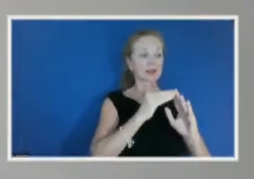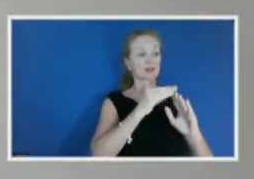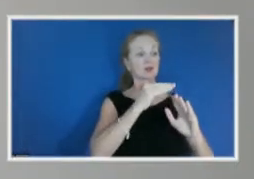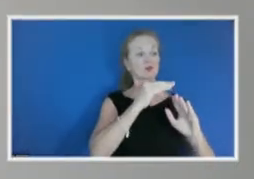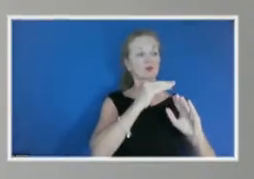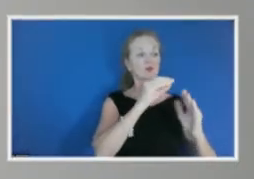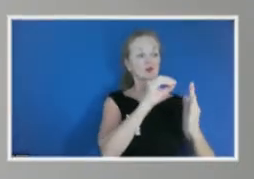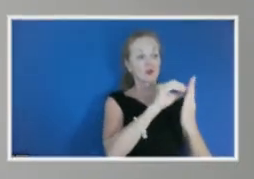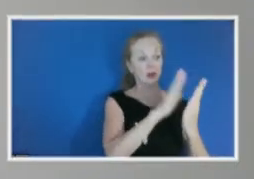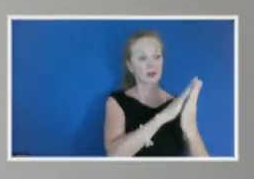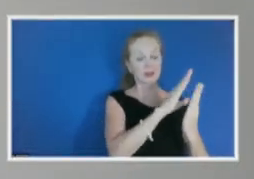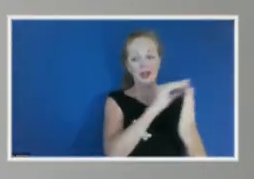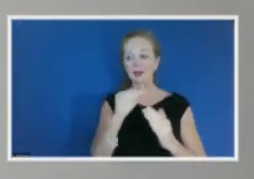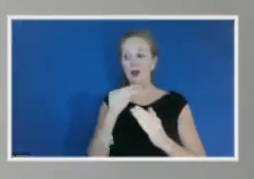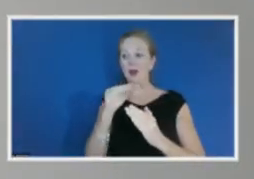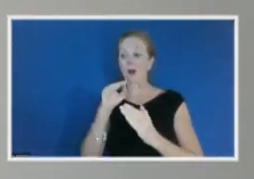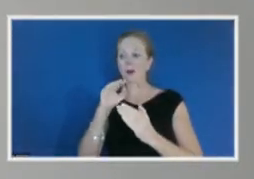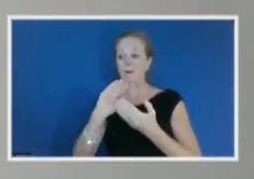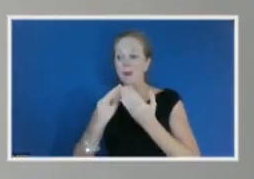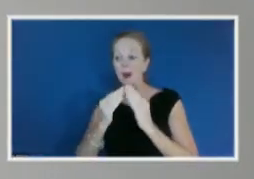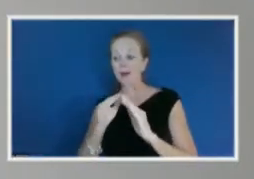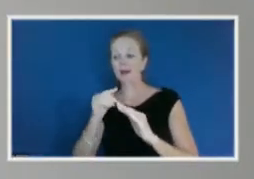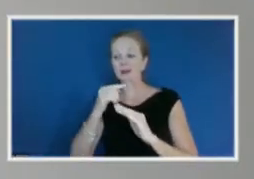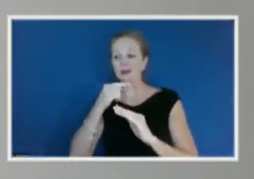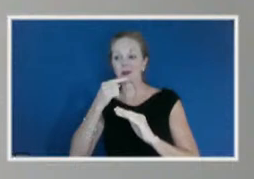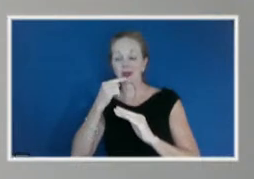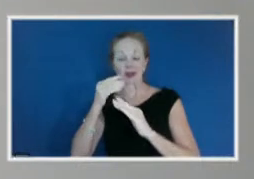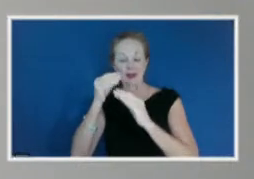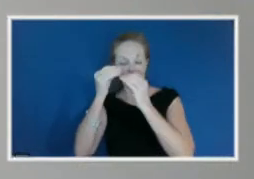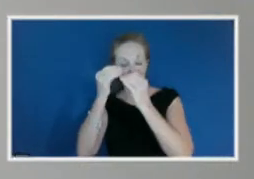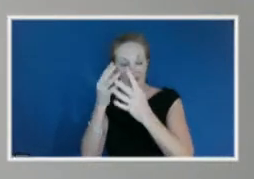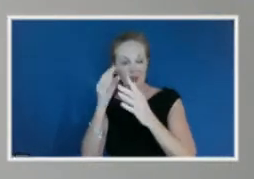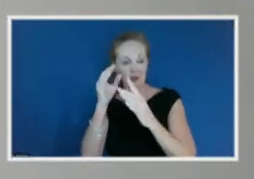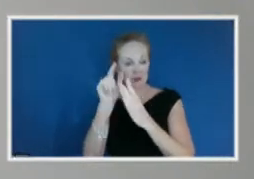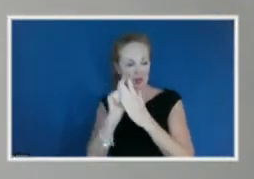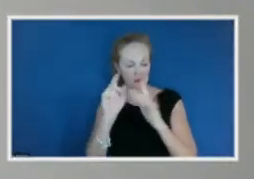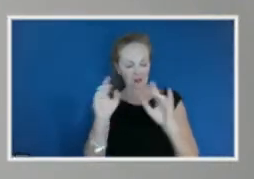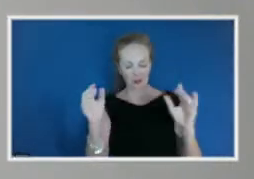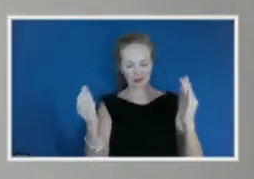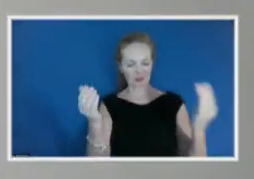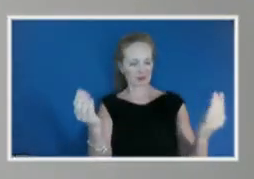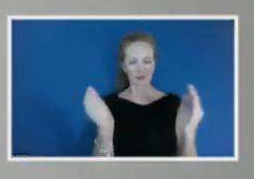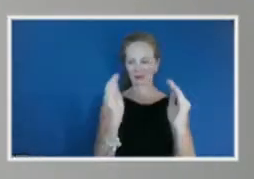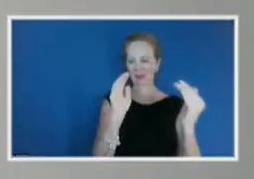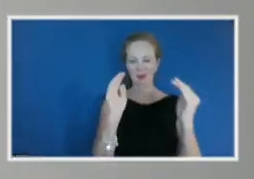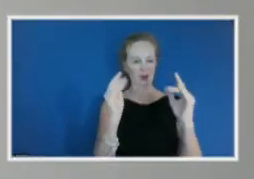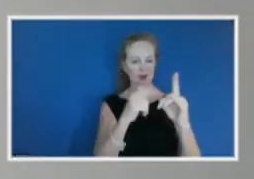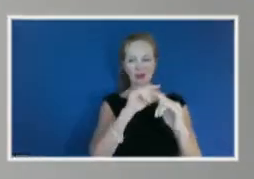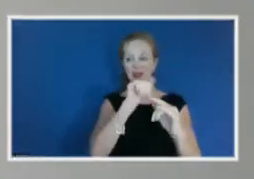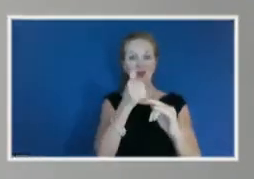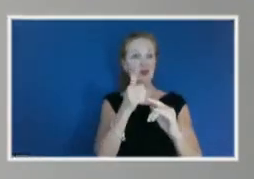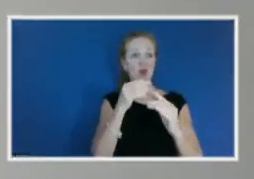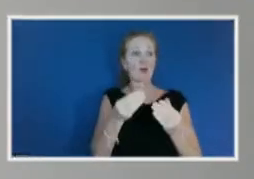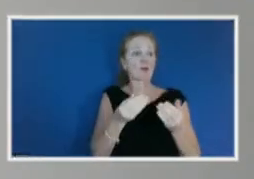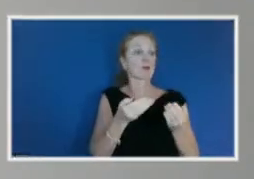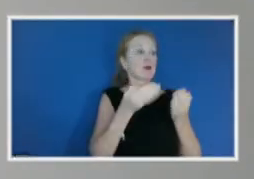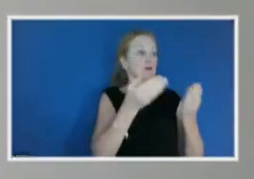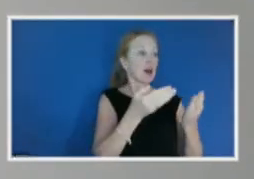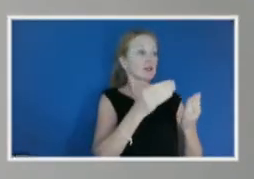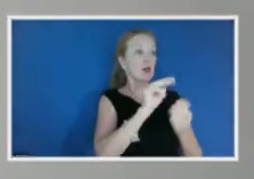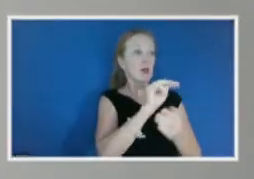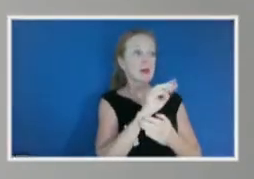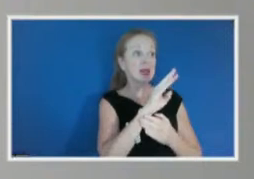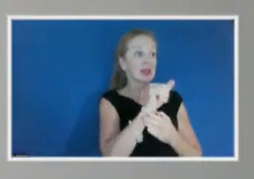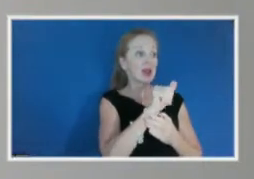what we're required by law to be able to provide, whether it's to the media, it's to anyone. And we have to be able